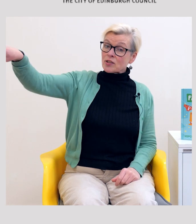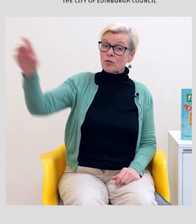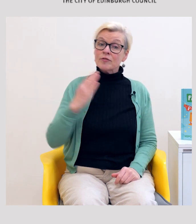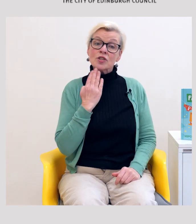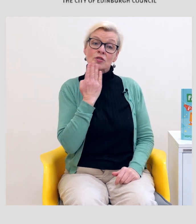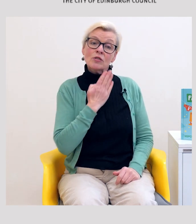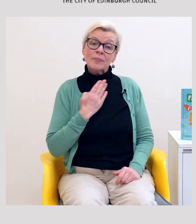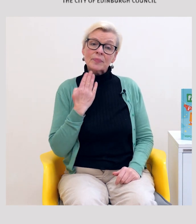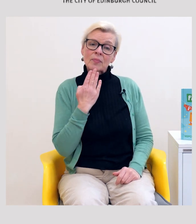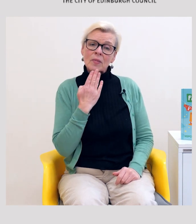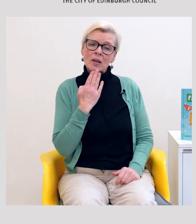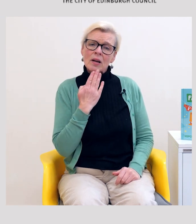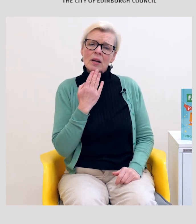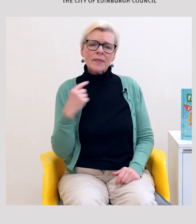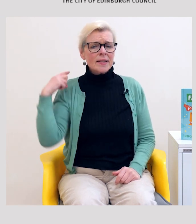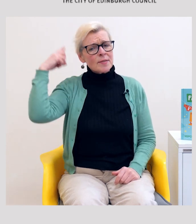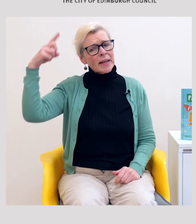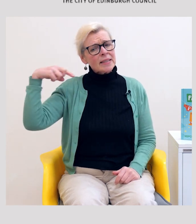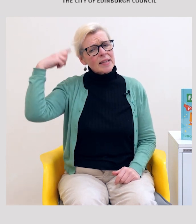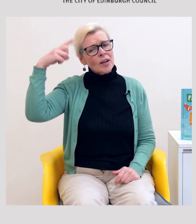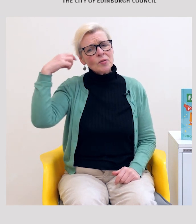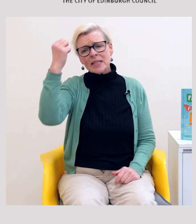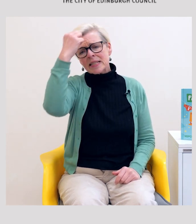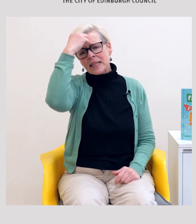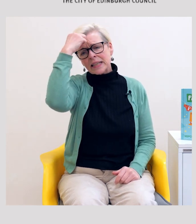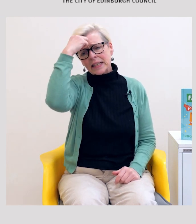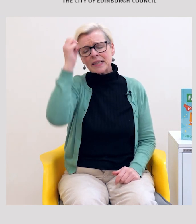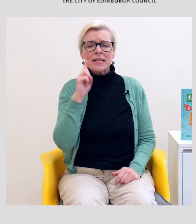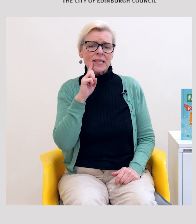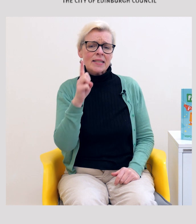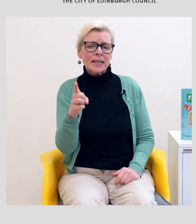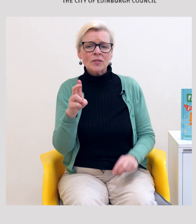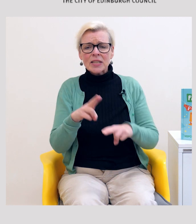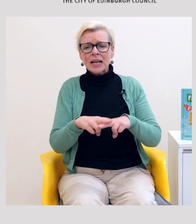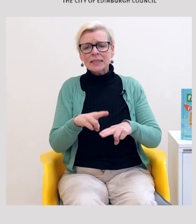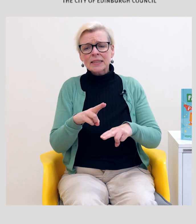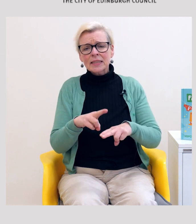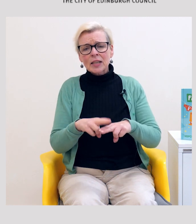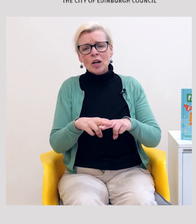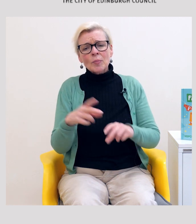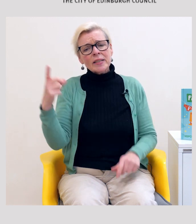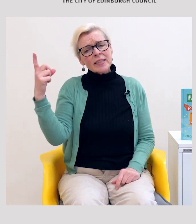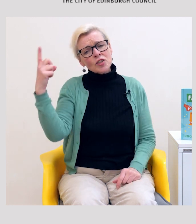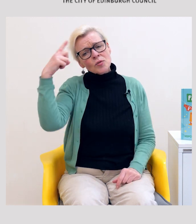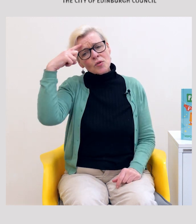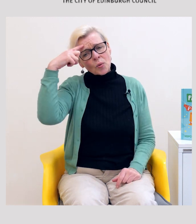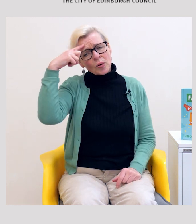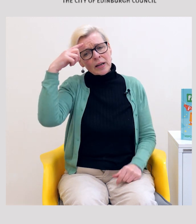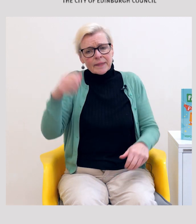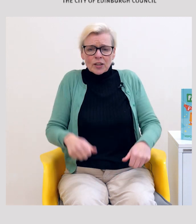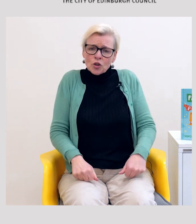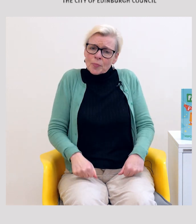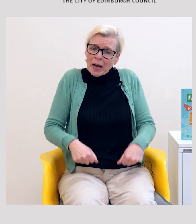they set off for school. This might sound silly, says Dino Dad. But did you